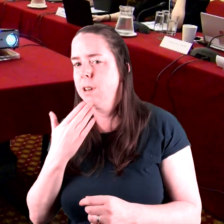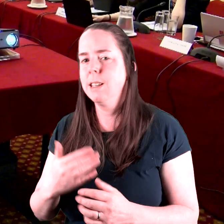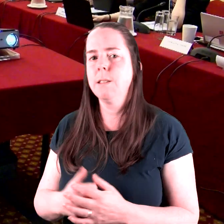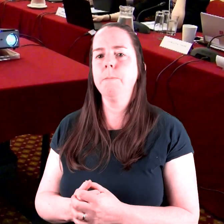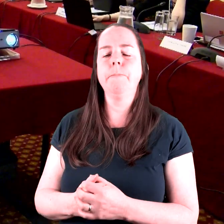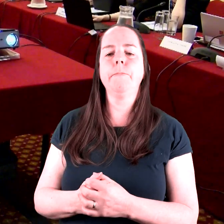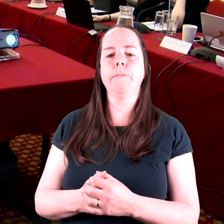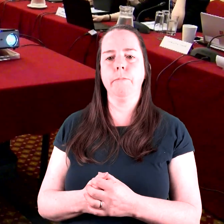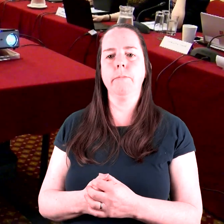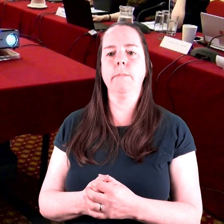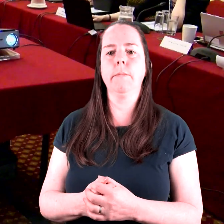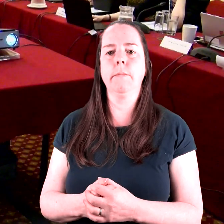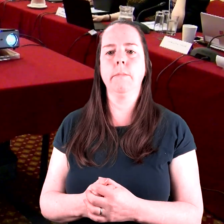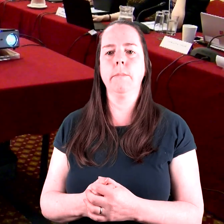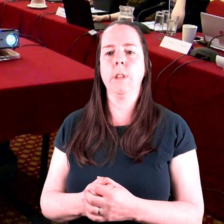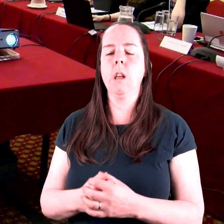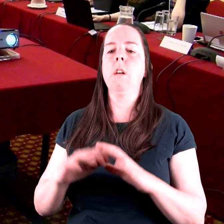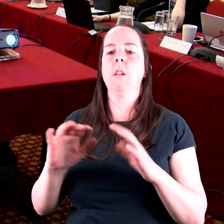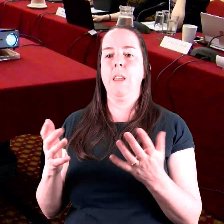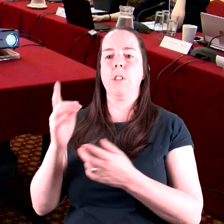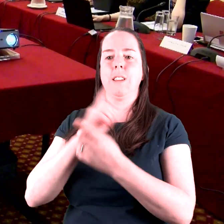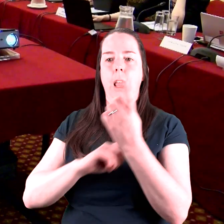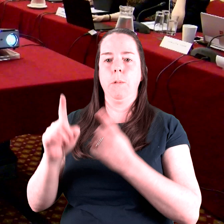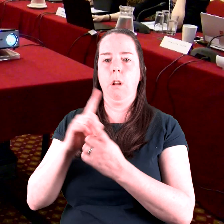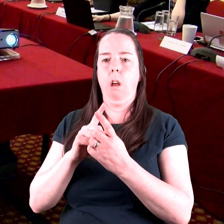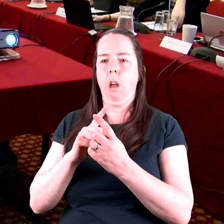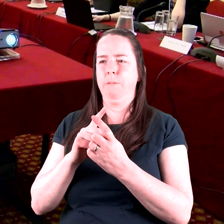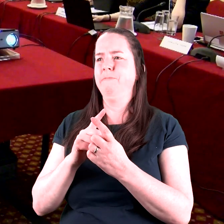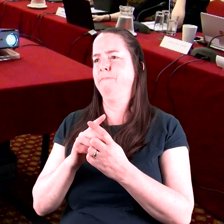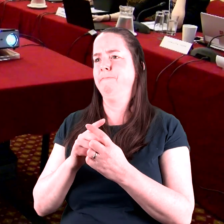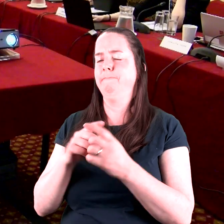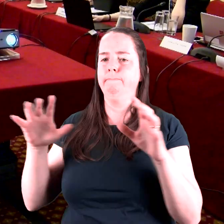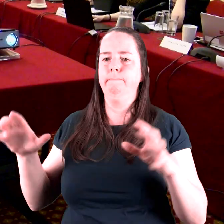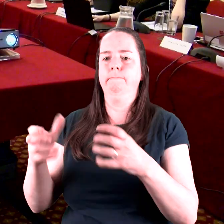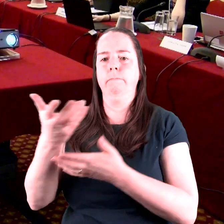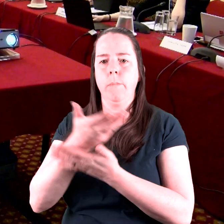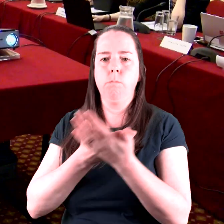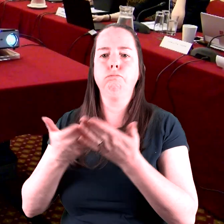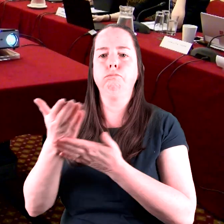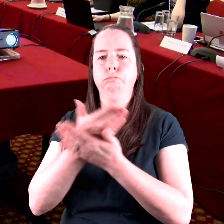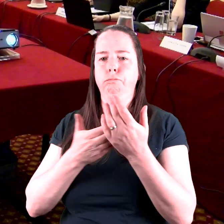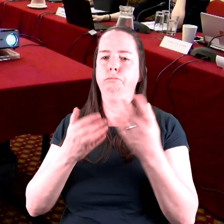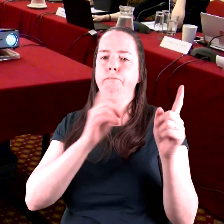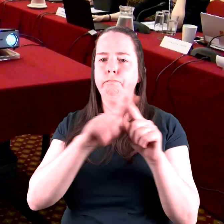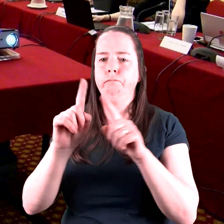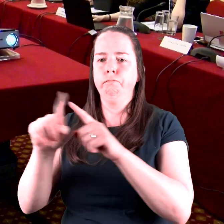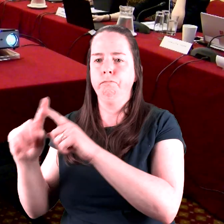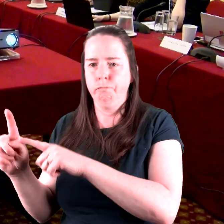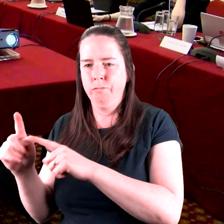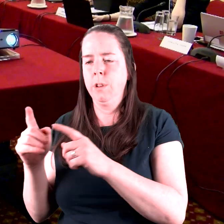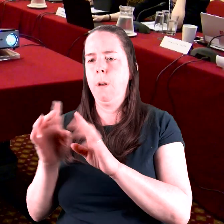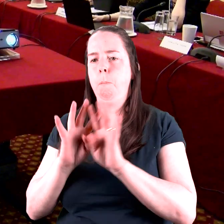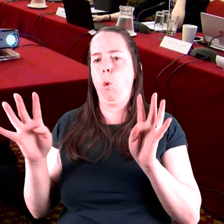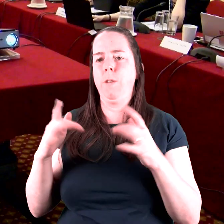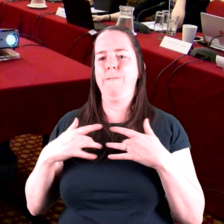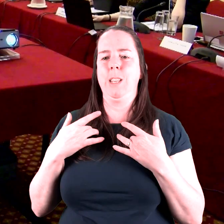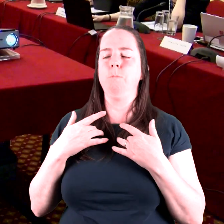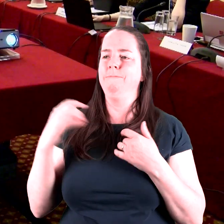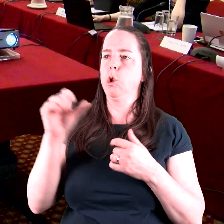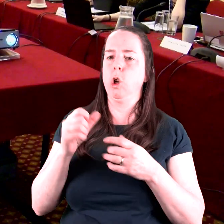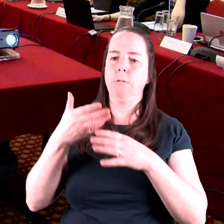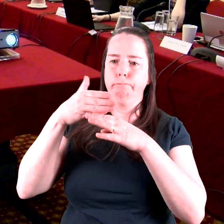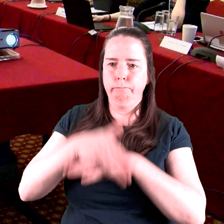on one, please? And therefore, the seminar brought together a range of things